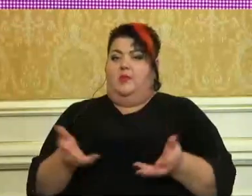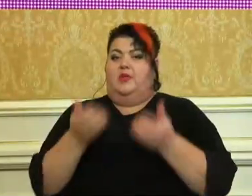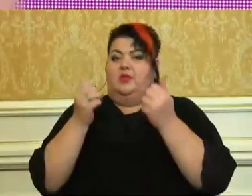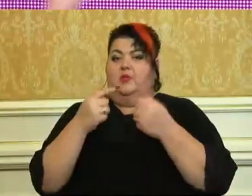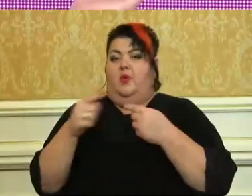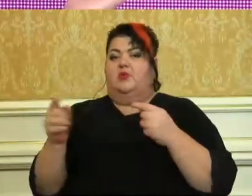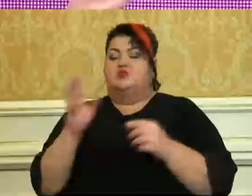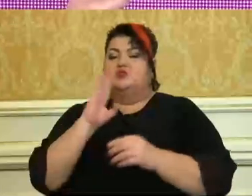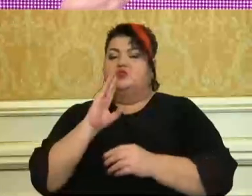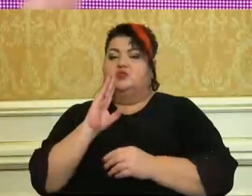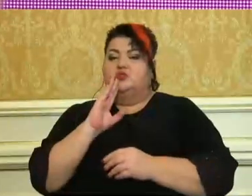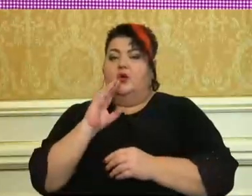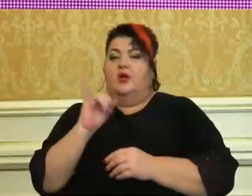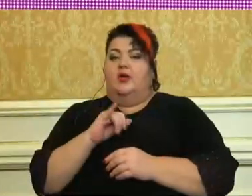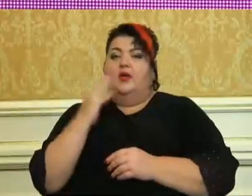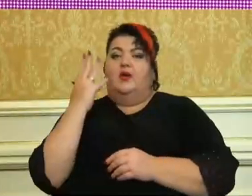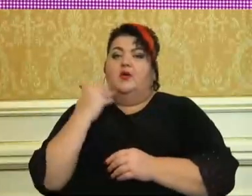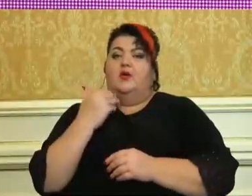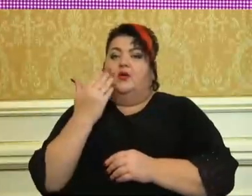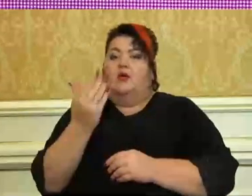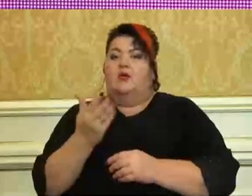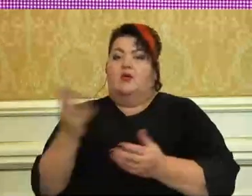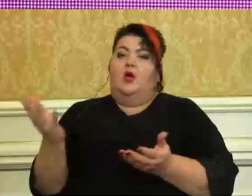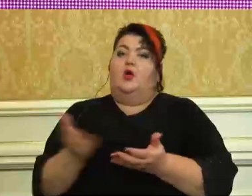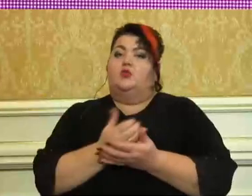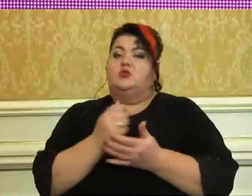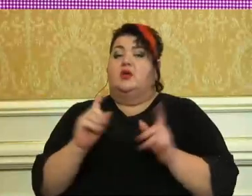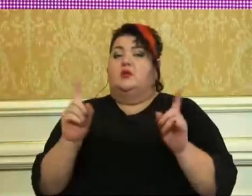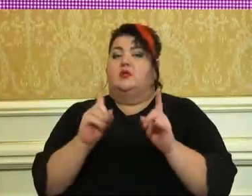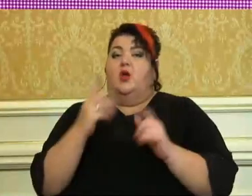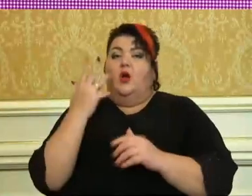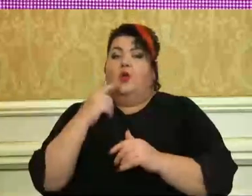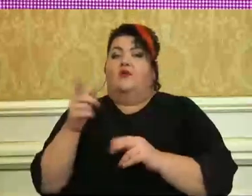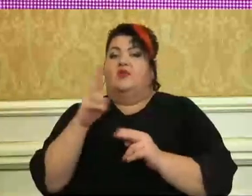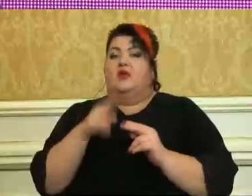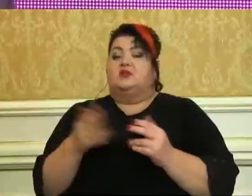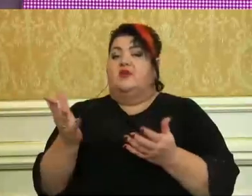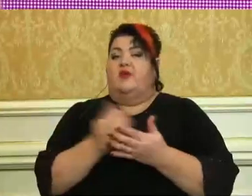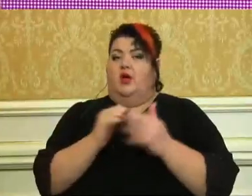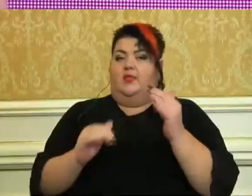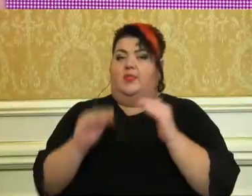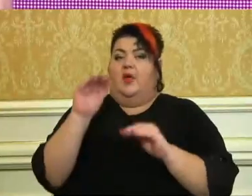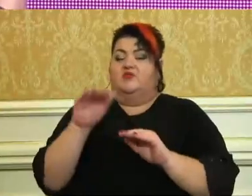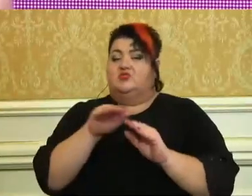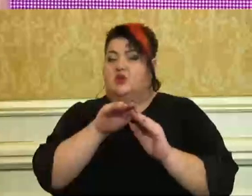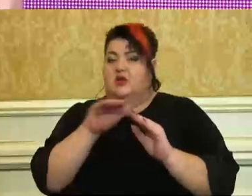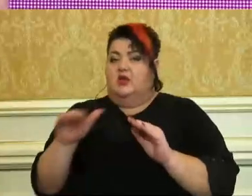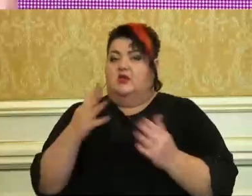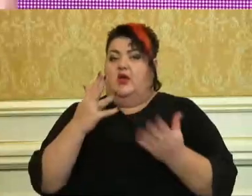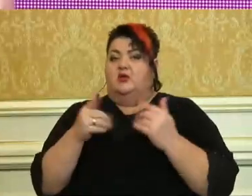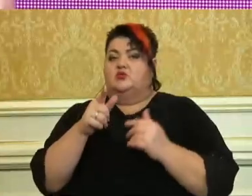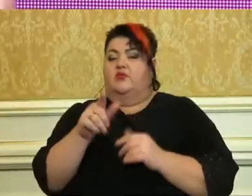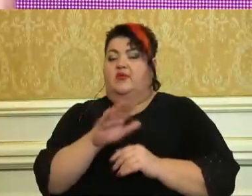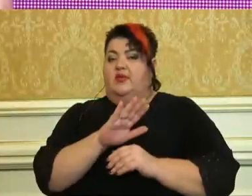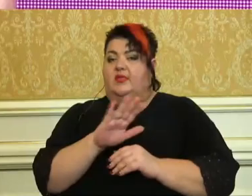Once you make it as women to the top of your game, if you don't turn around and grab 50